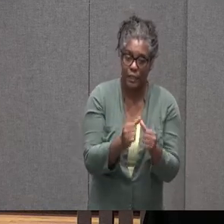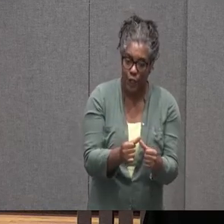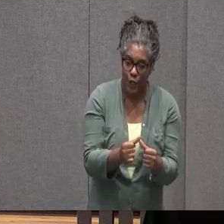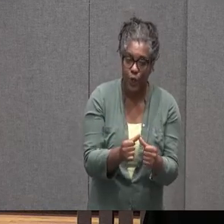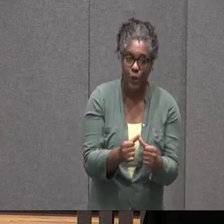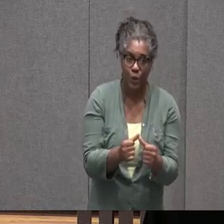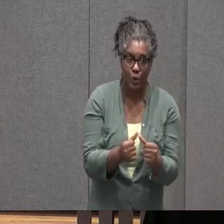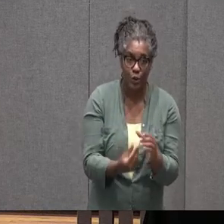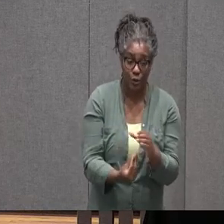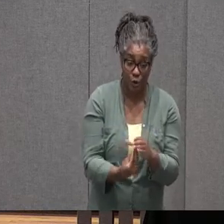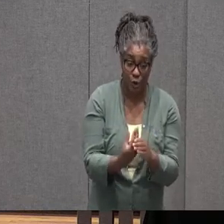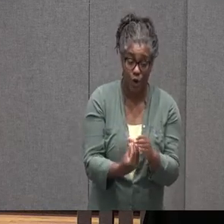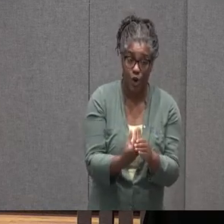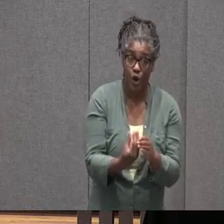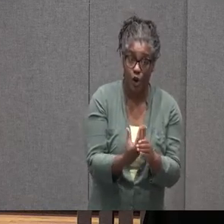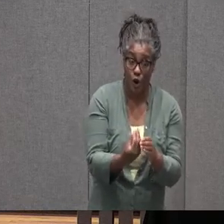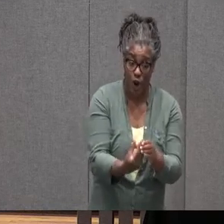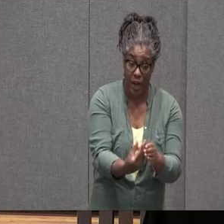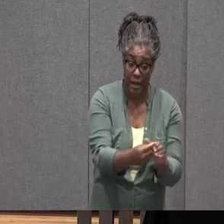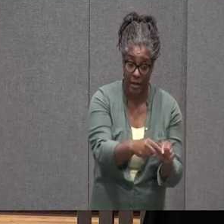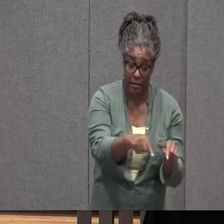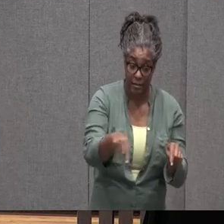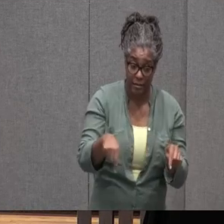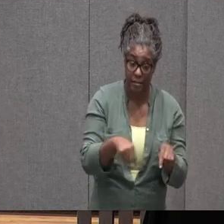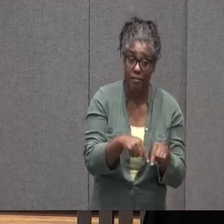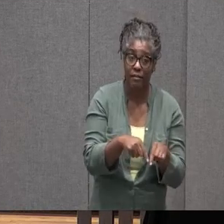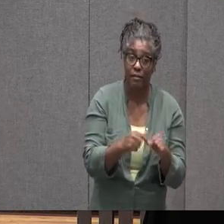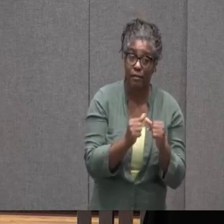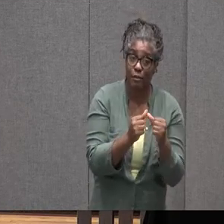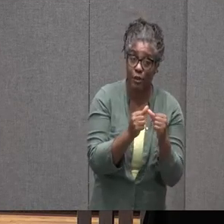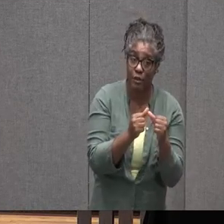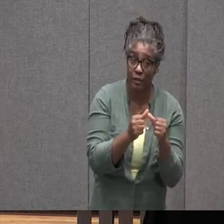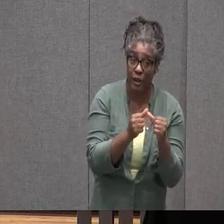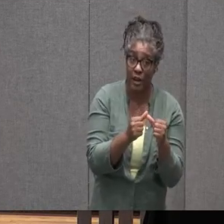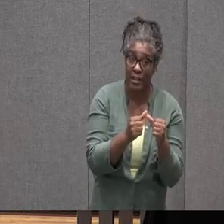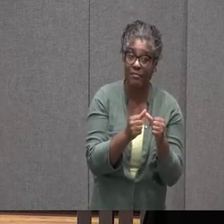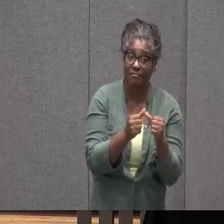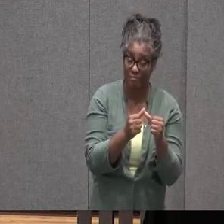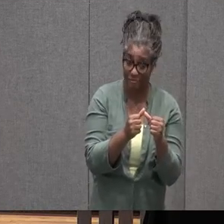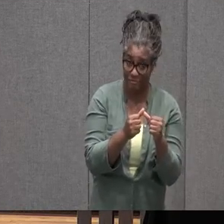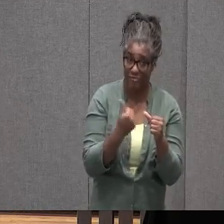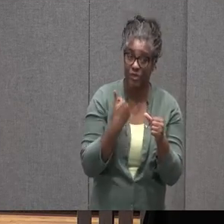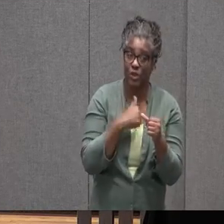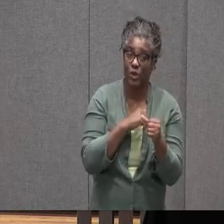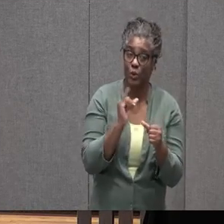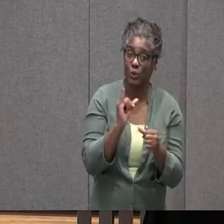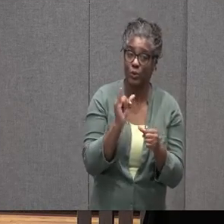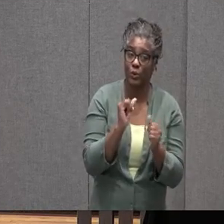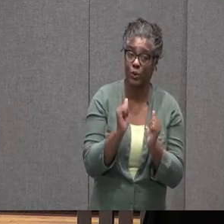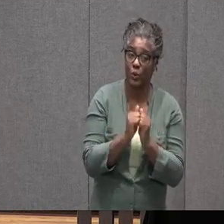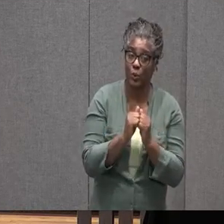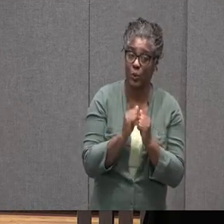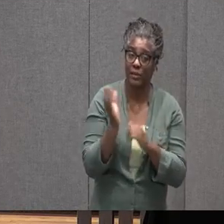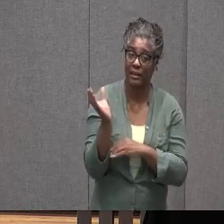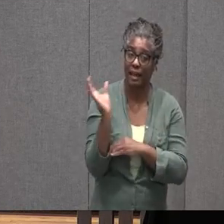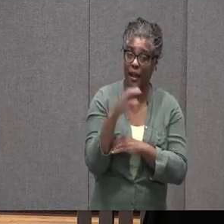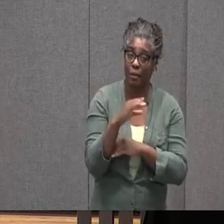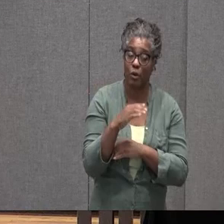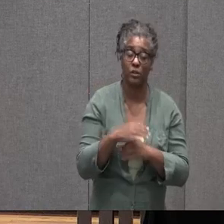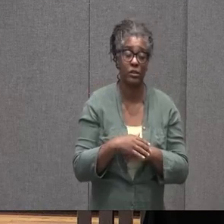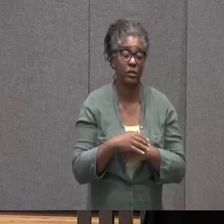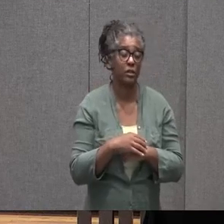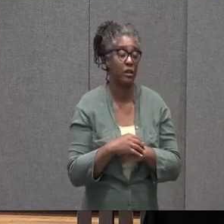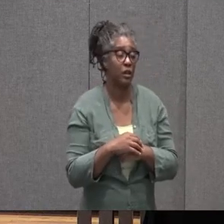garden to keep persevering, that's what we did when we did catapults, right? Right. Well, cool. What'd you do?